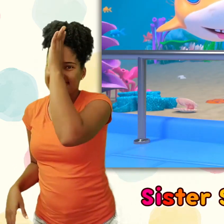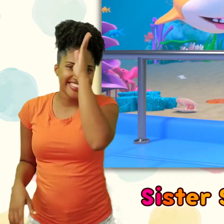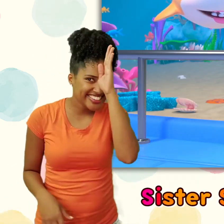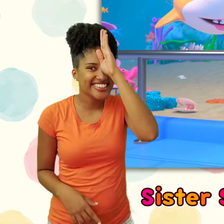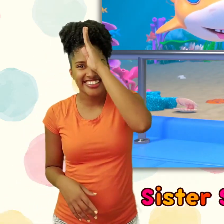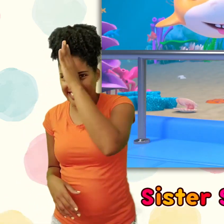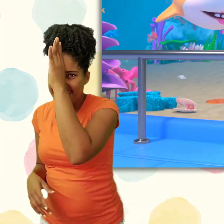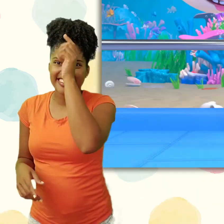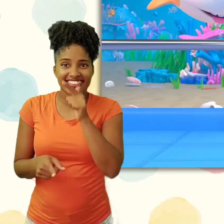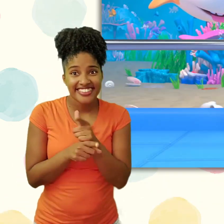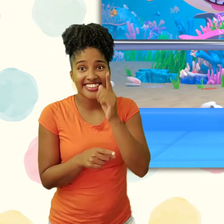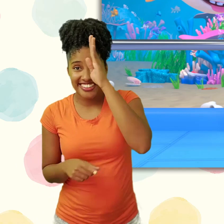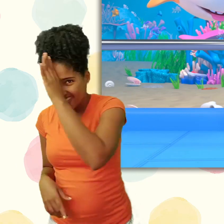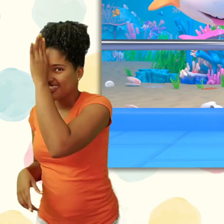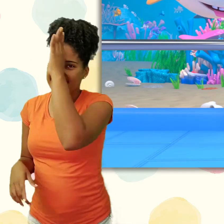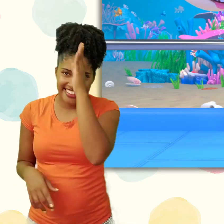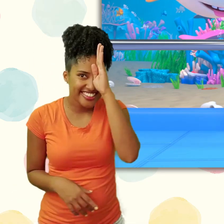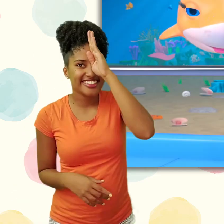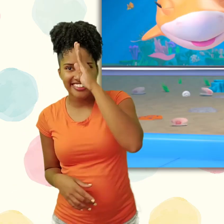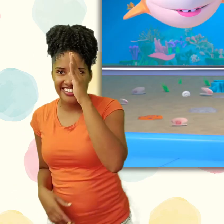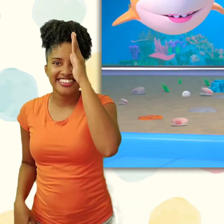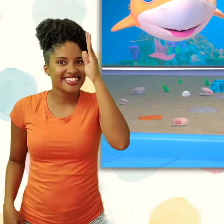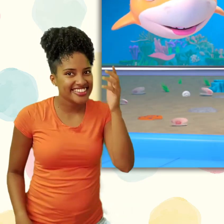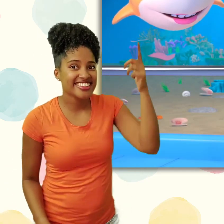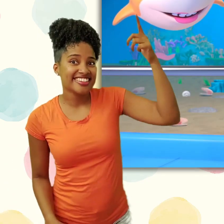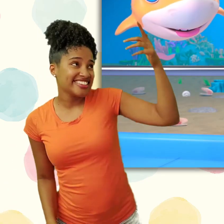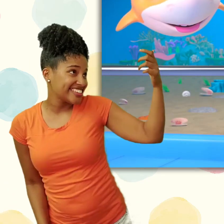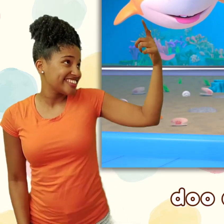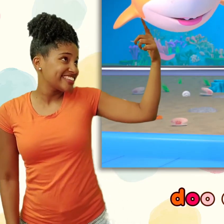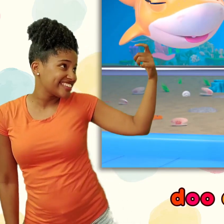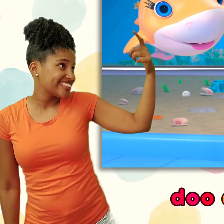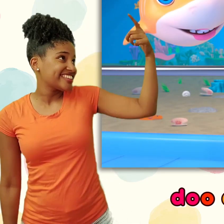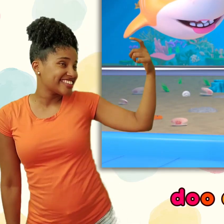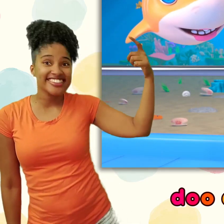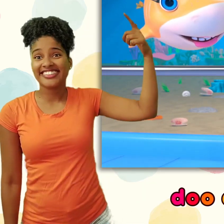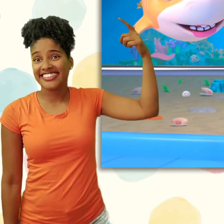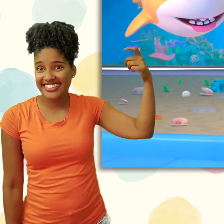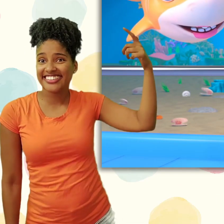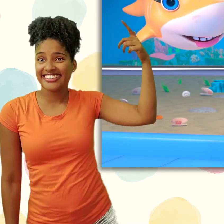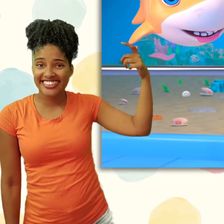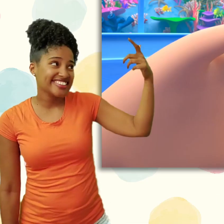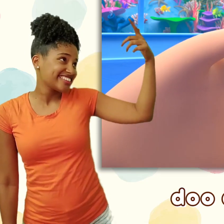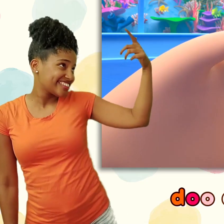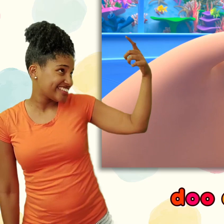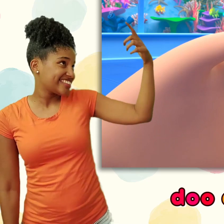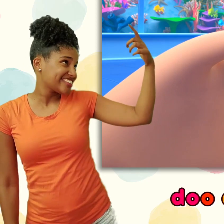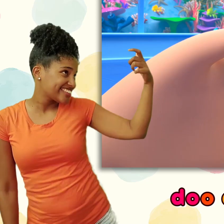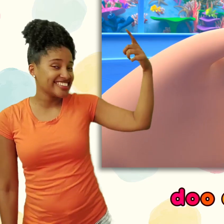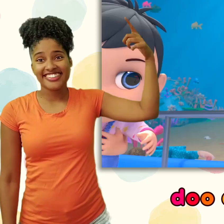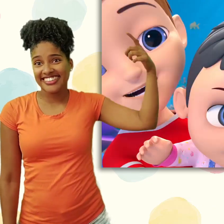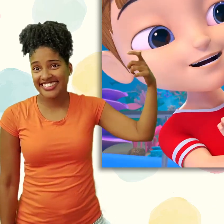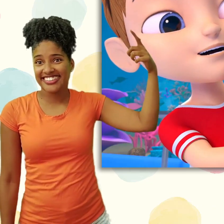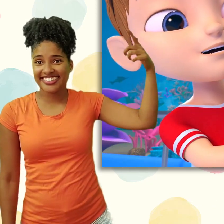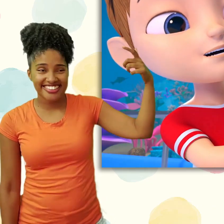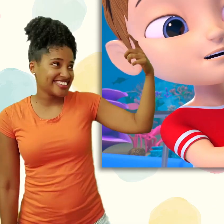shark, do-do-do-do. Sister shark. Take a selfie, do-do-do-do. Take a selfie,